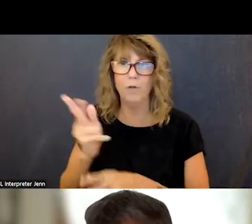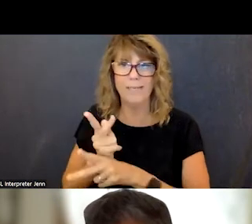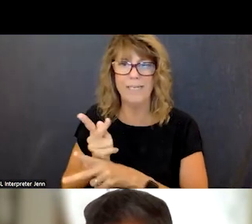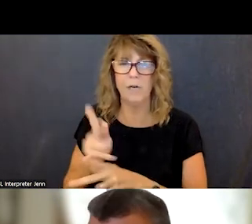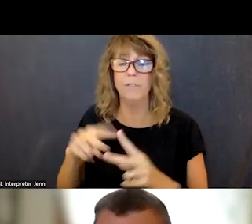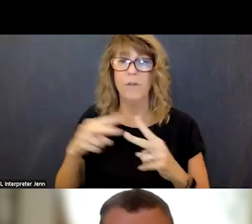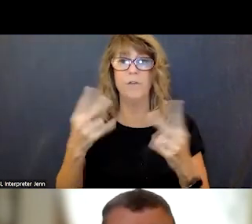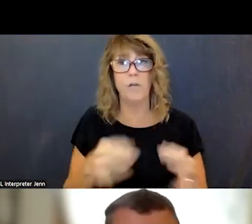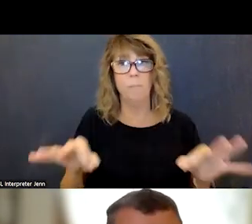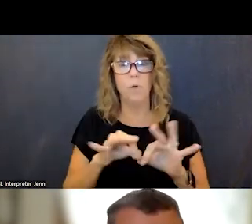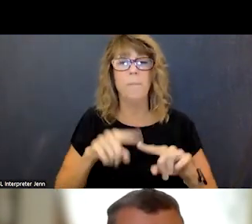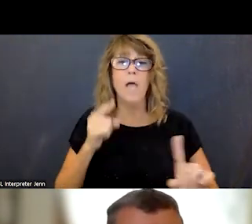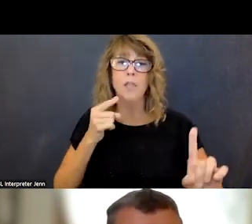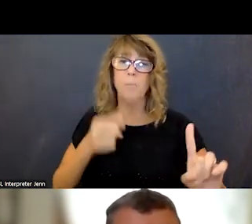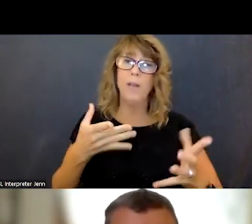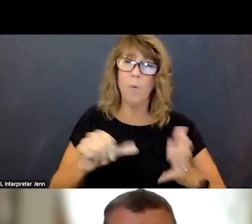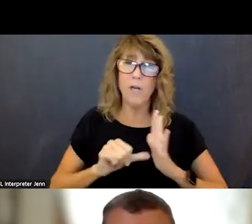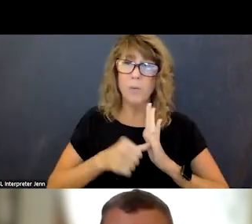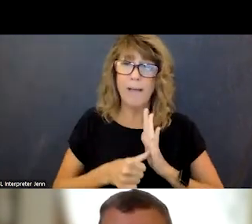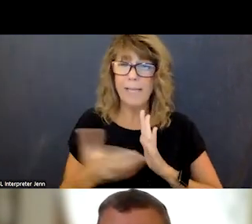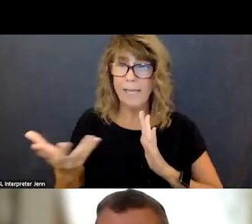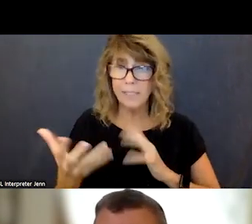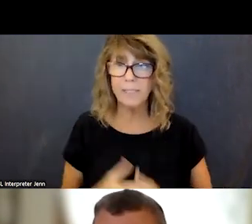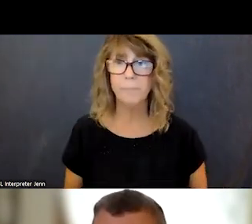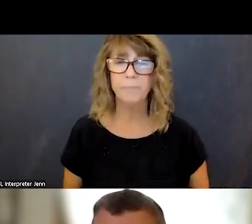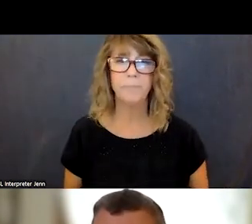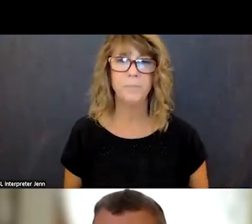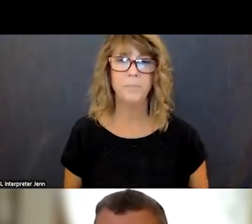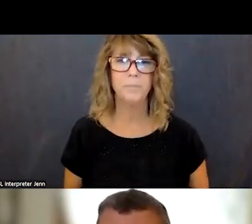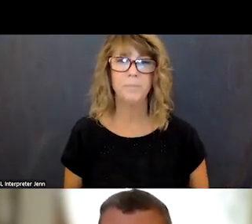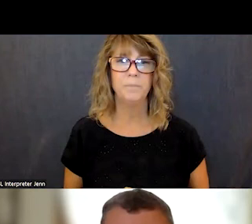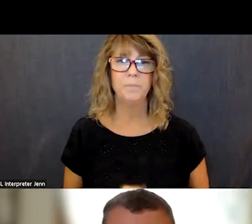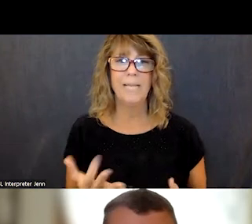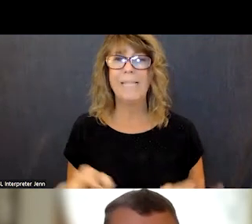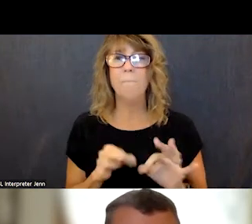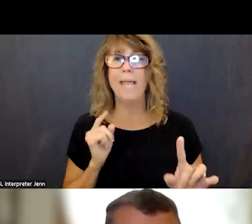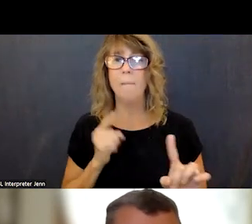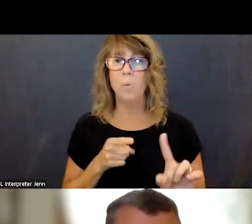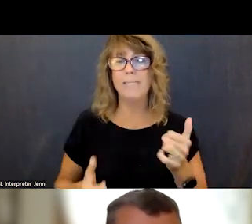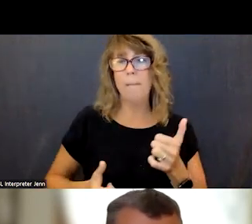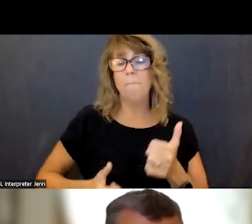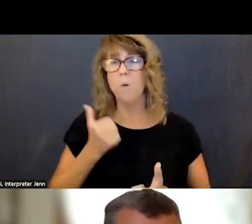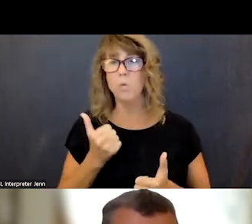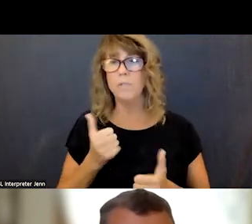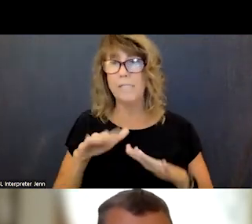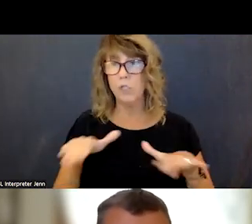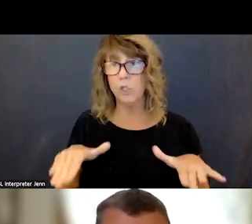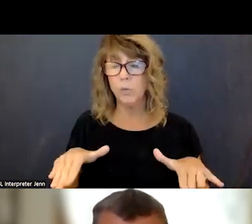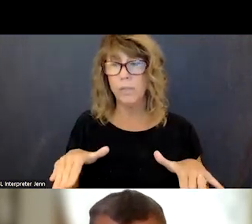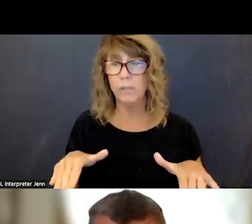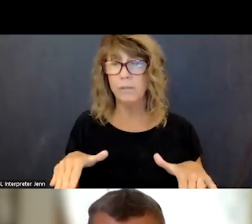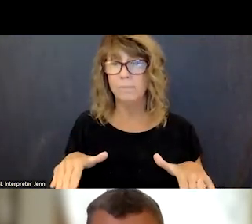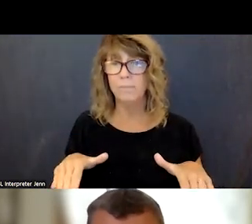important. The point I was trying to highlight there is that the main point is that most children are